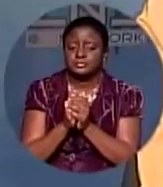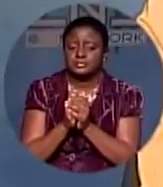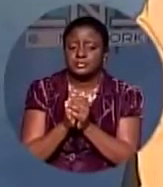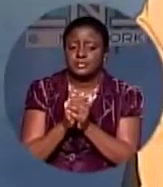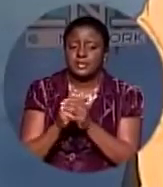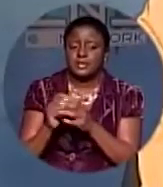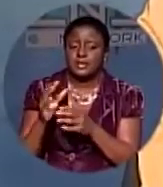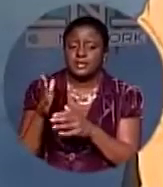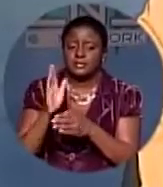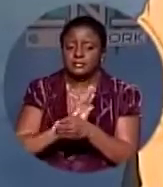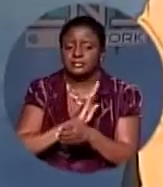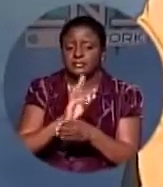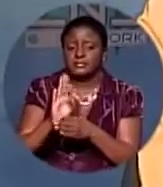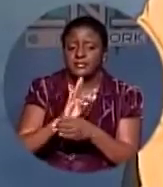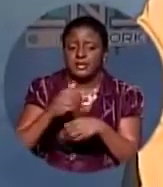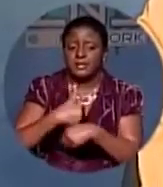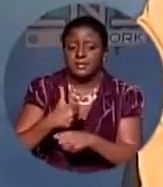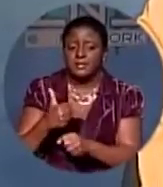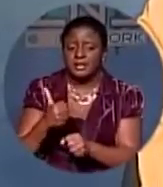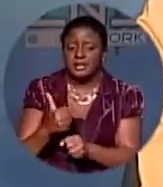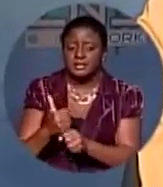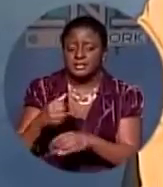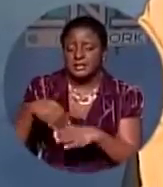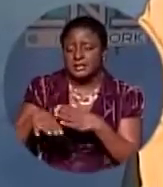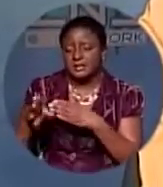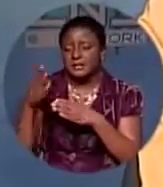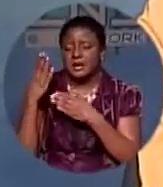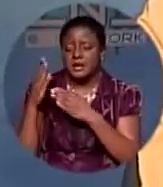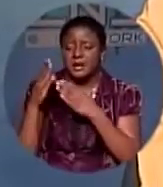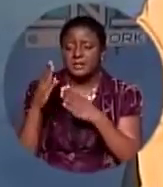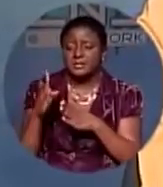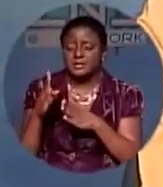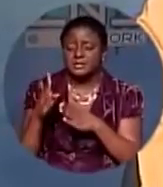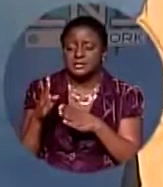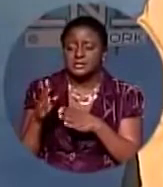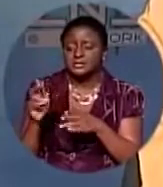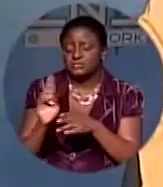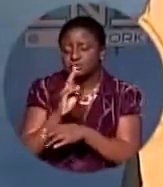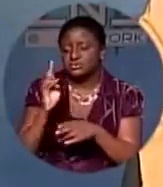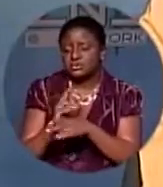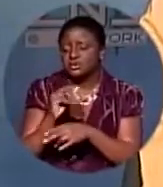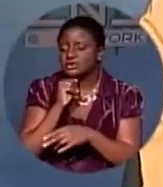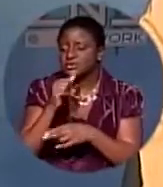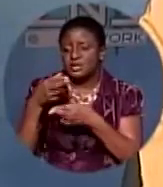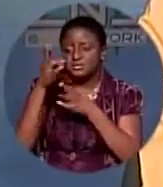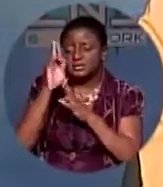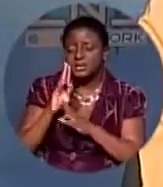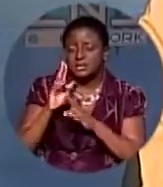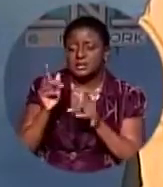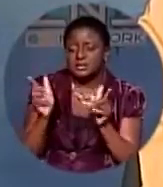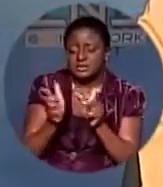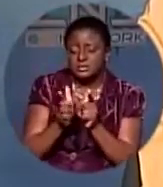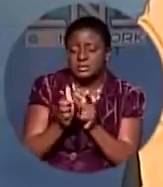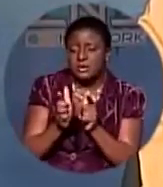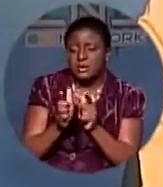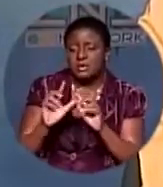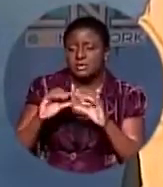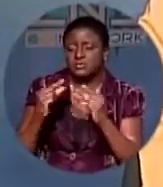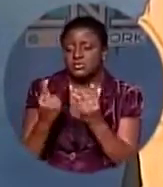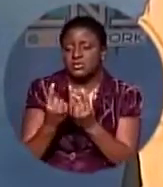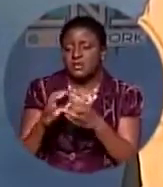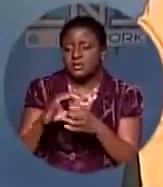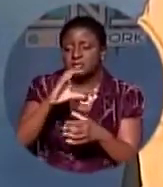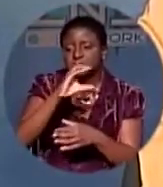in the Bahamas are oftentimes underrated, but a small group of College of the Bahamas students say they plan to change that perception and